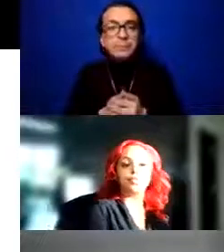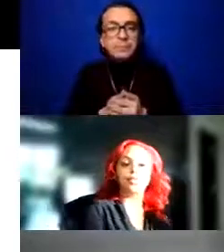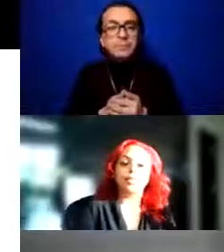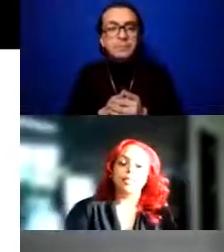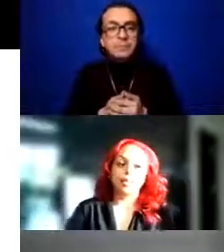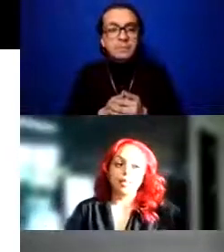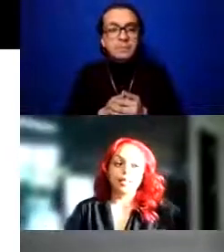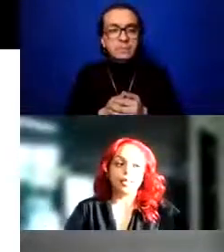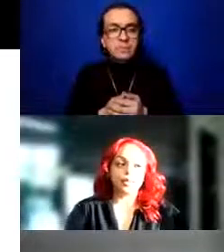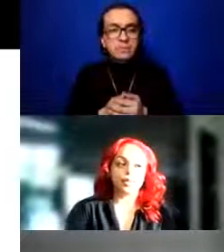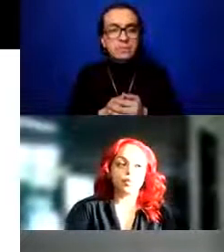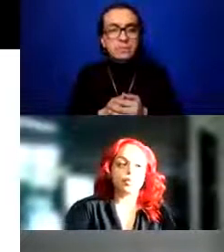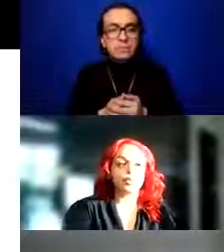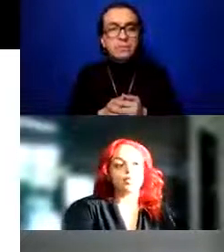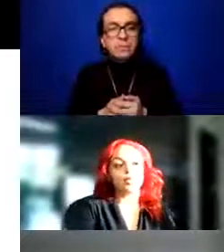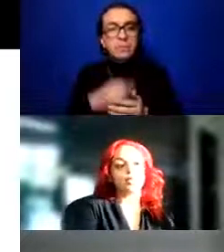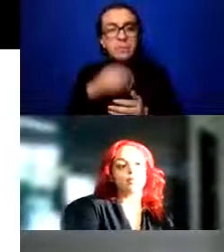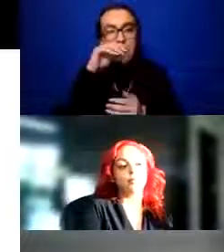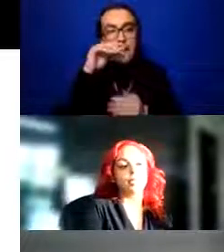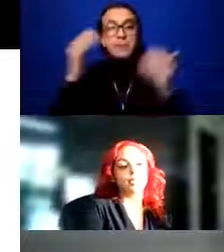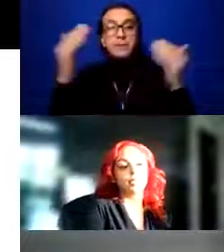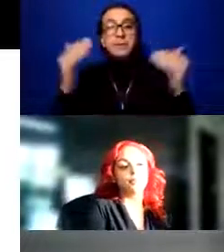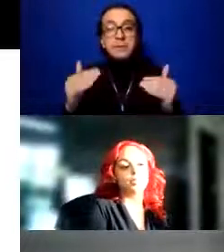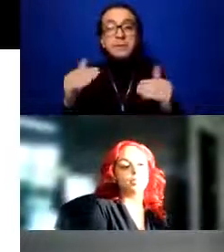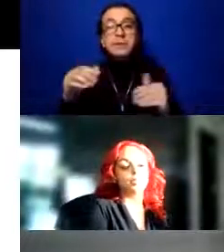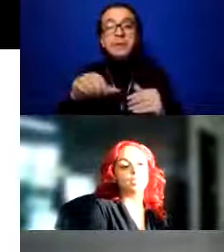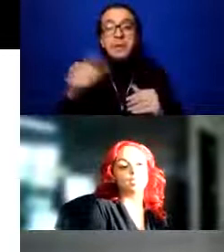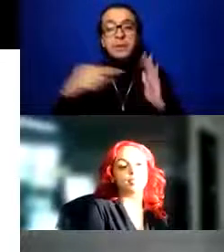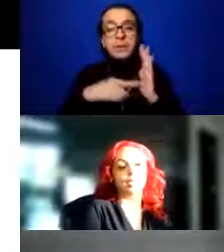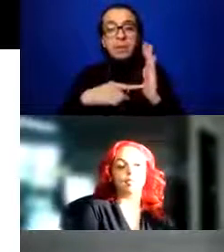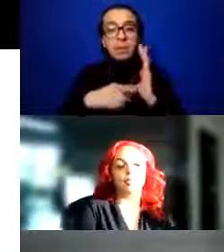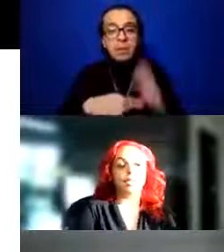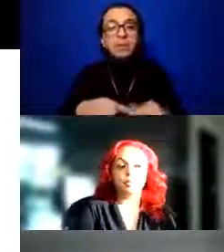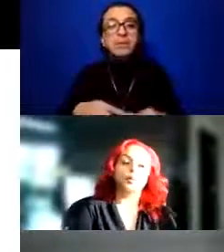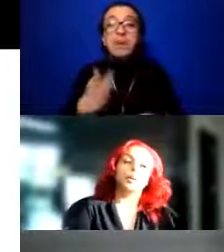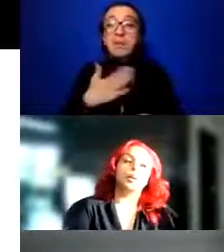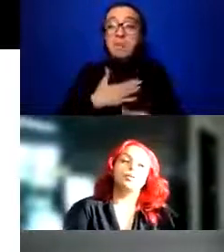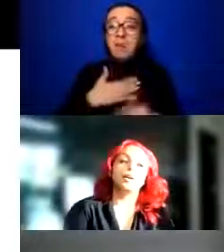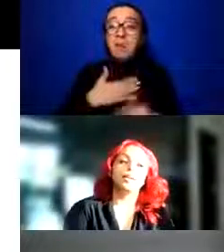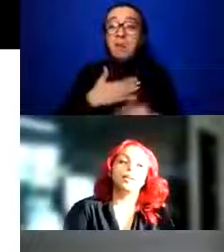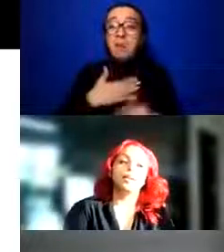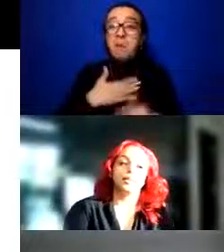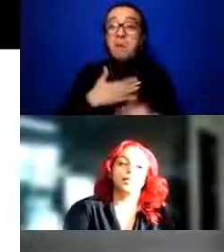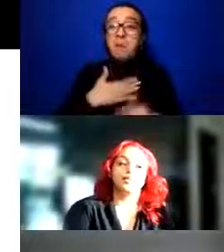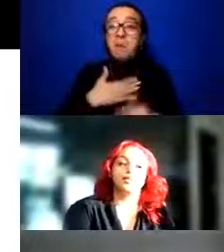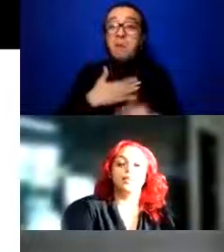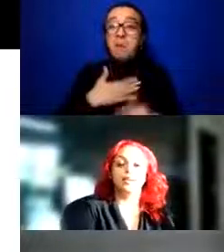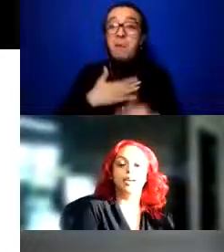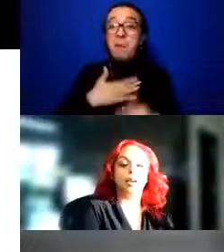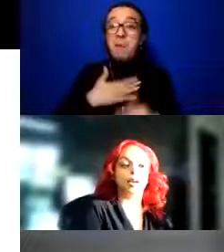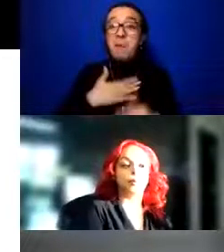Okay. The next question is my stipend check taxable income? And